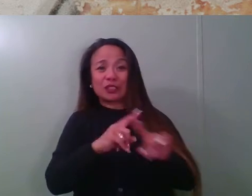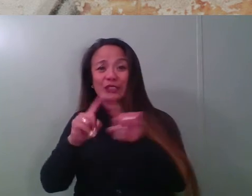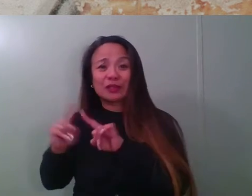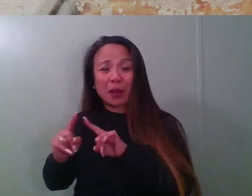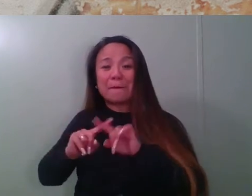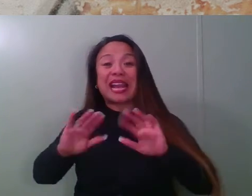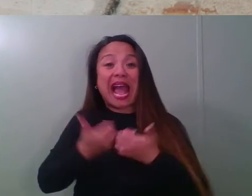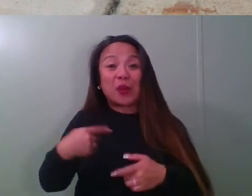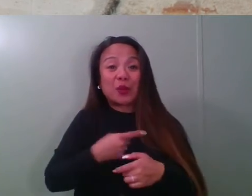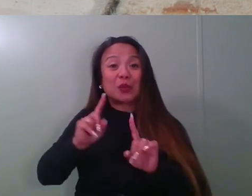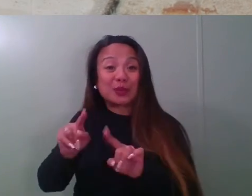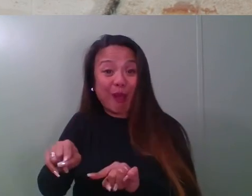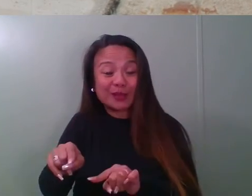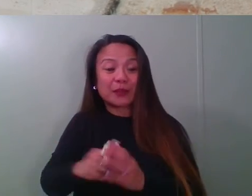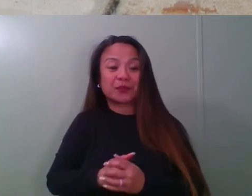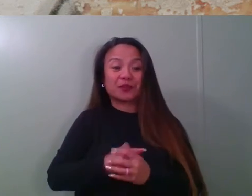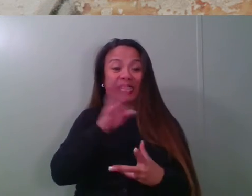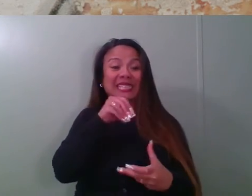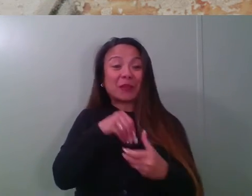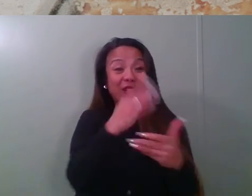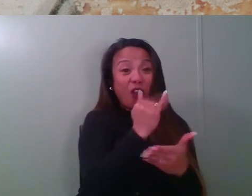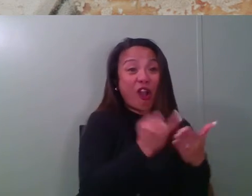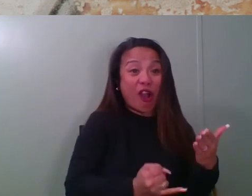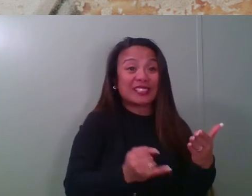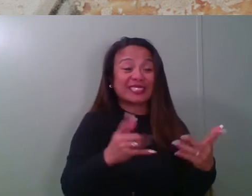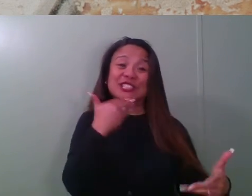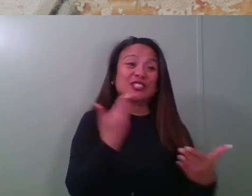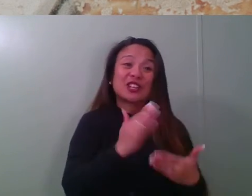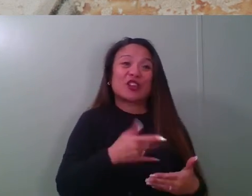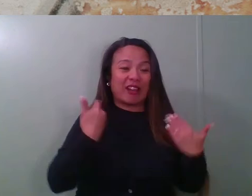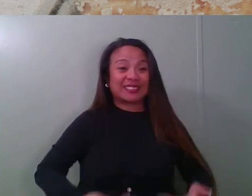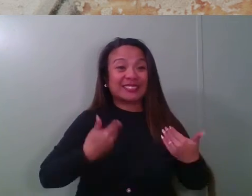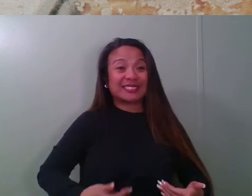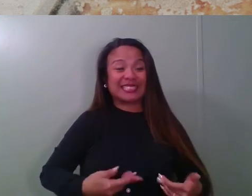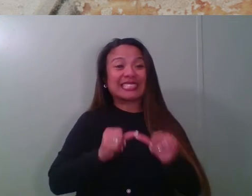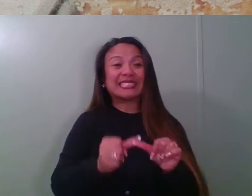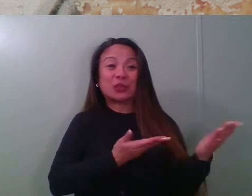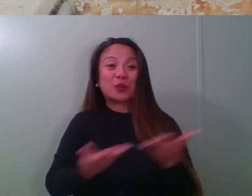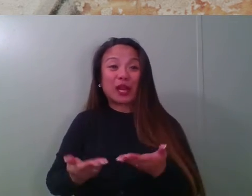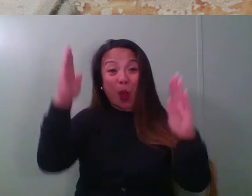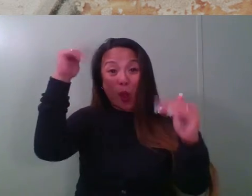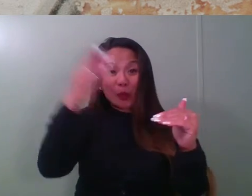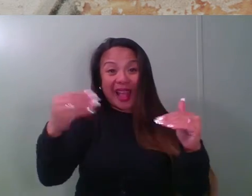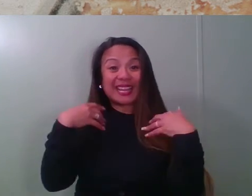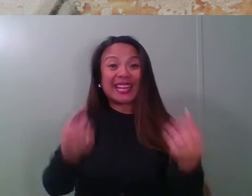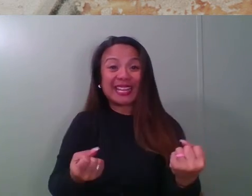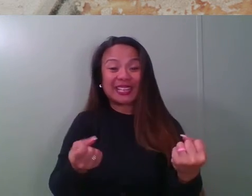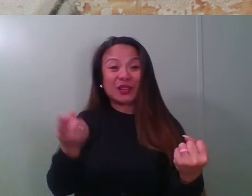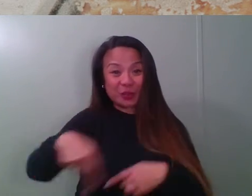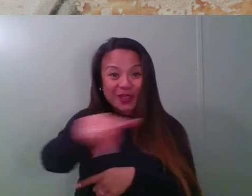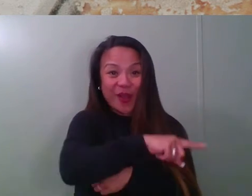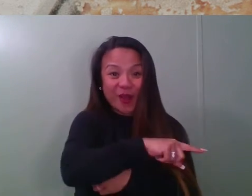by our adversities, but in how we respond to them. Engaging in the arts is a means to well-being that continues to bring hope